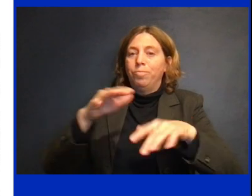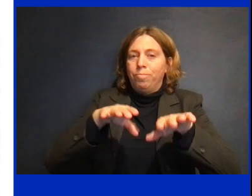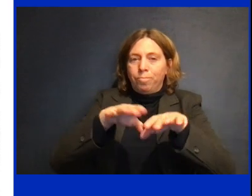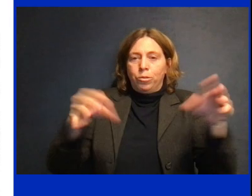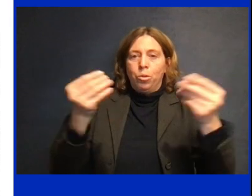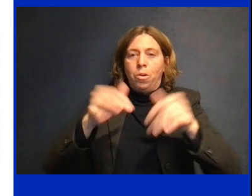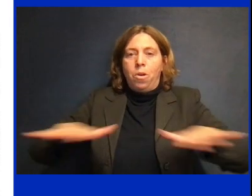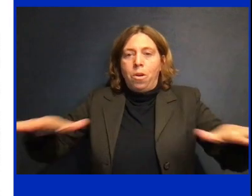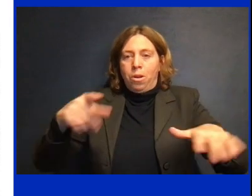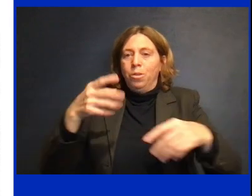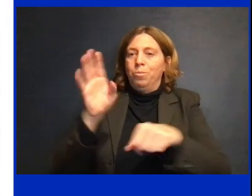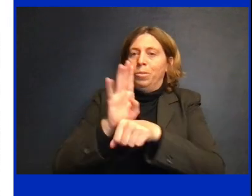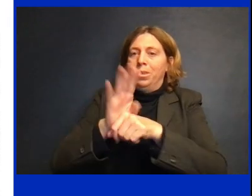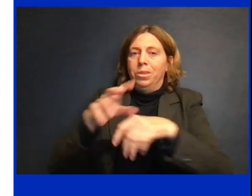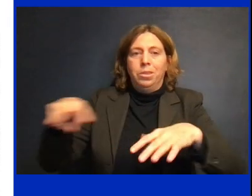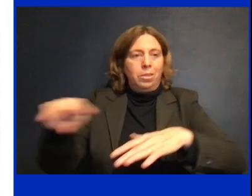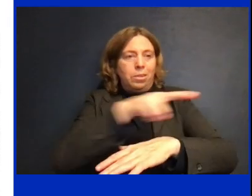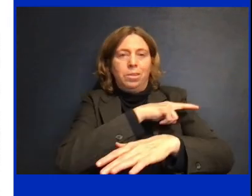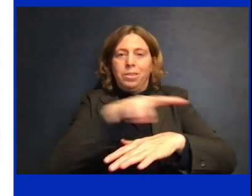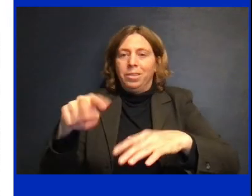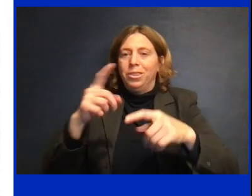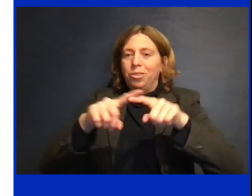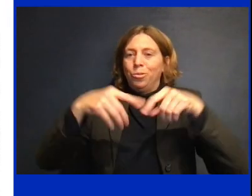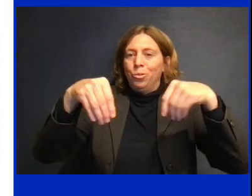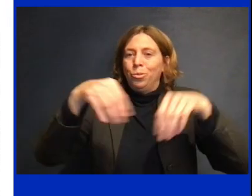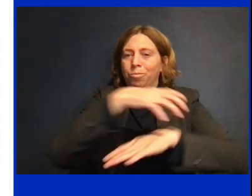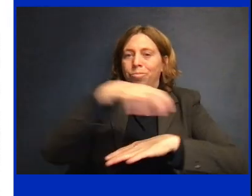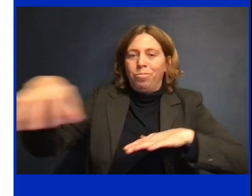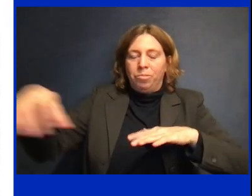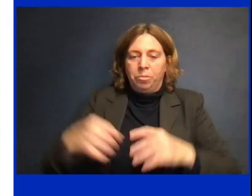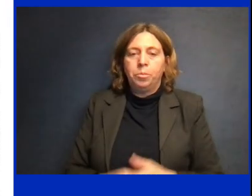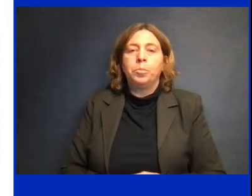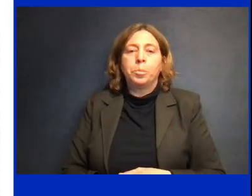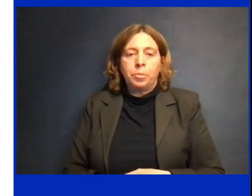65,700 square feet of additional at-grade retail space.